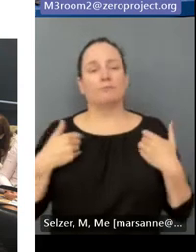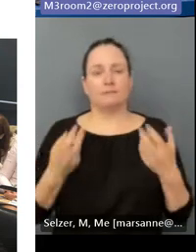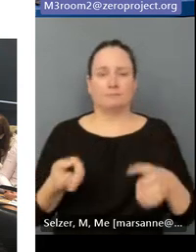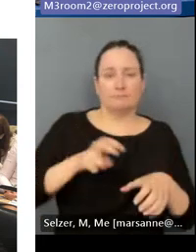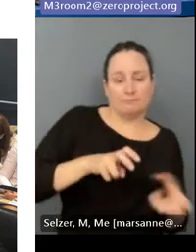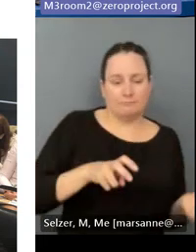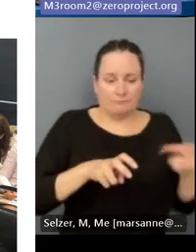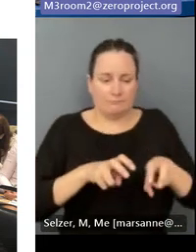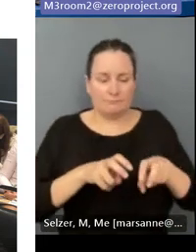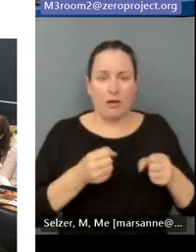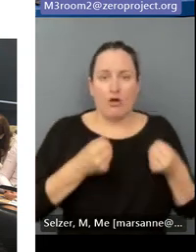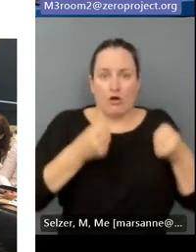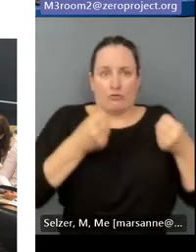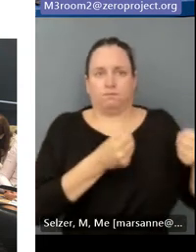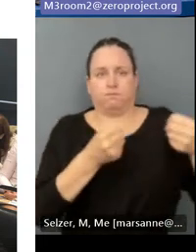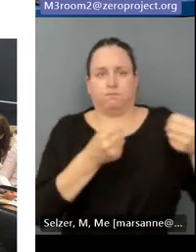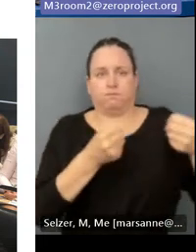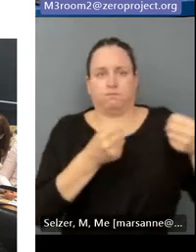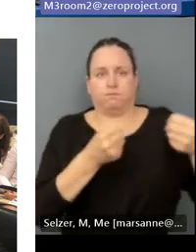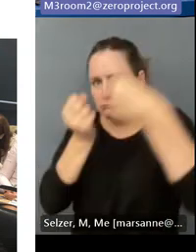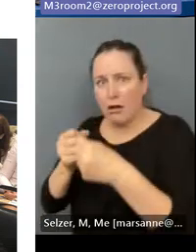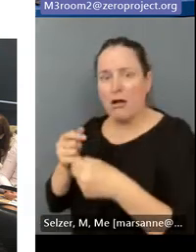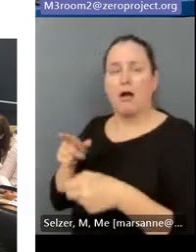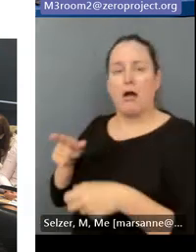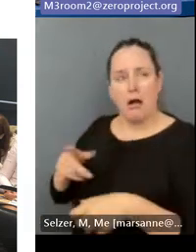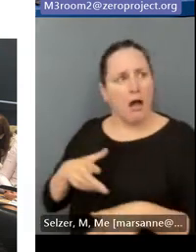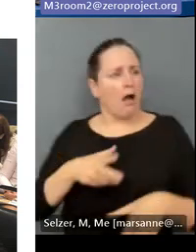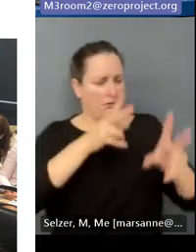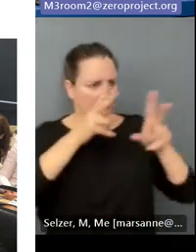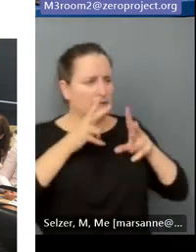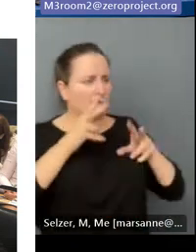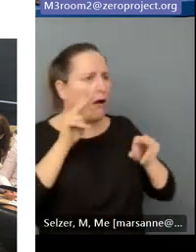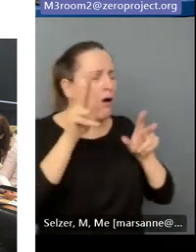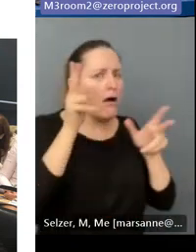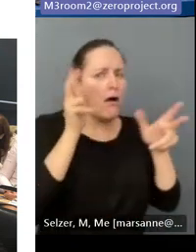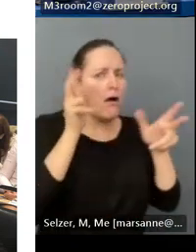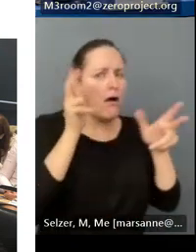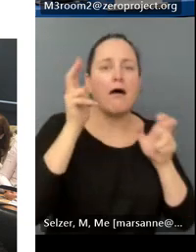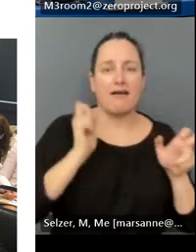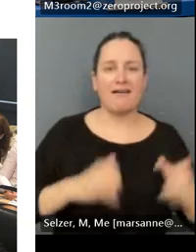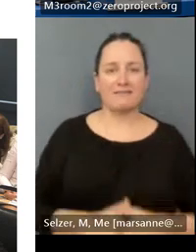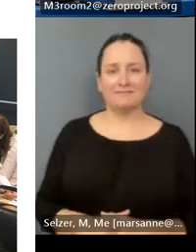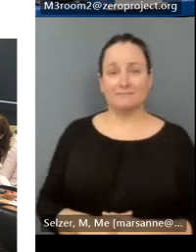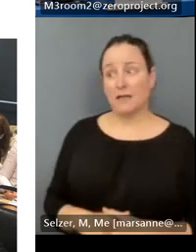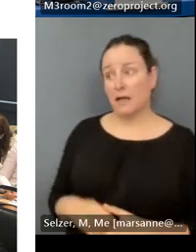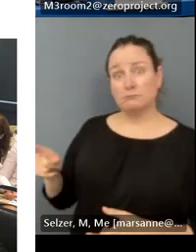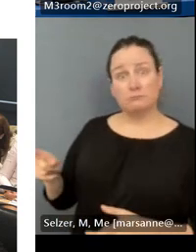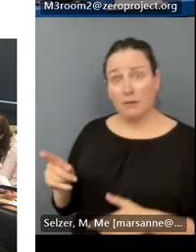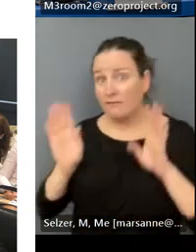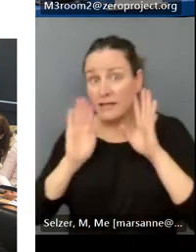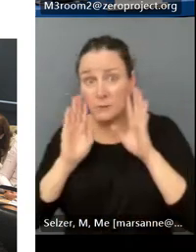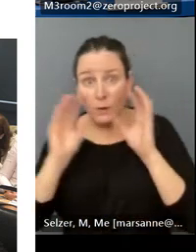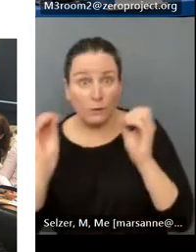a good way to let them know about the platform and get them engaged if they're not already.